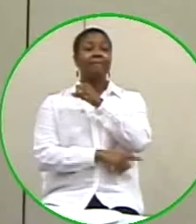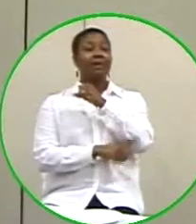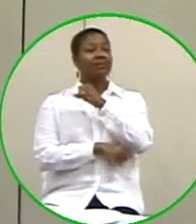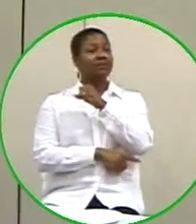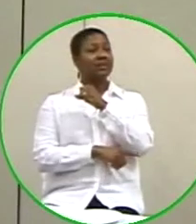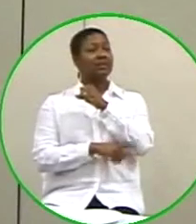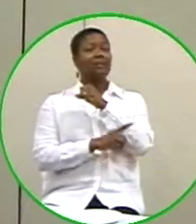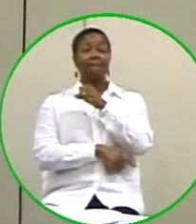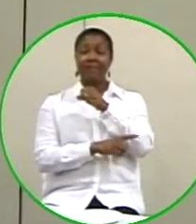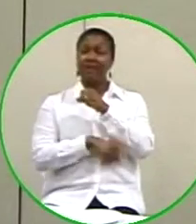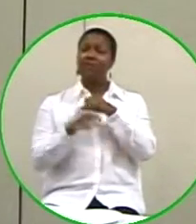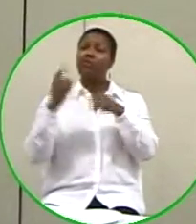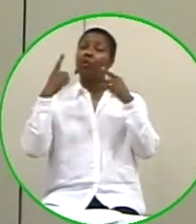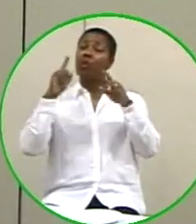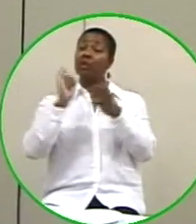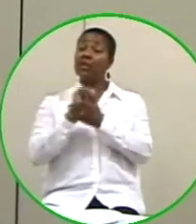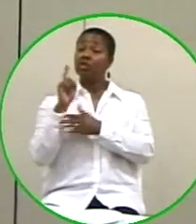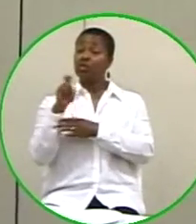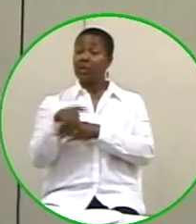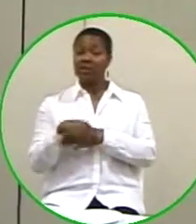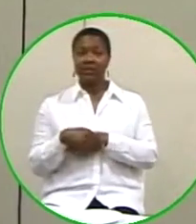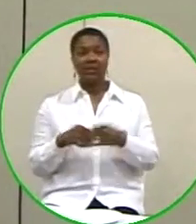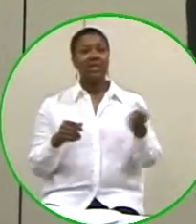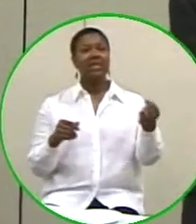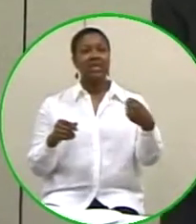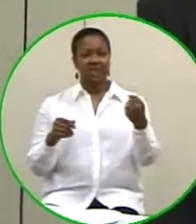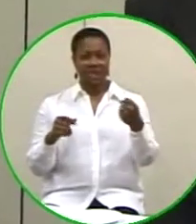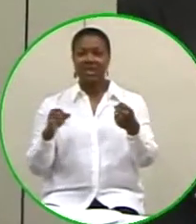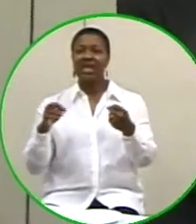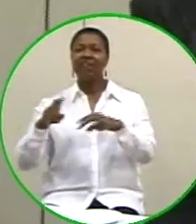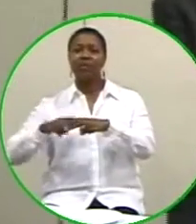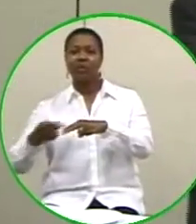Does punishment work?